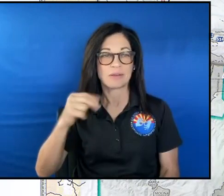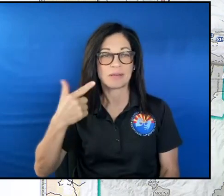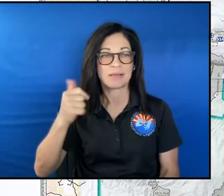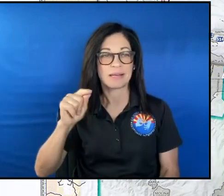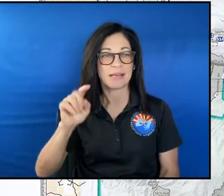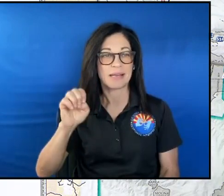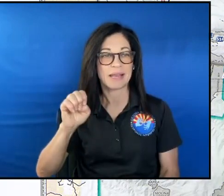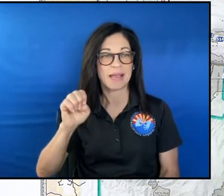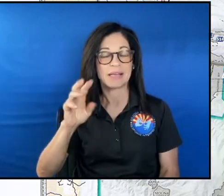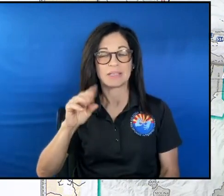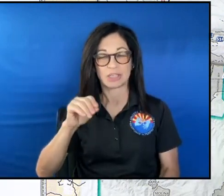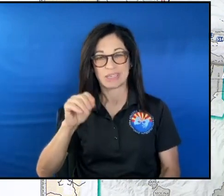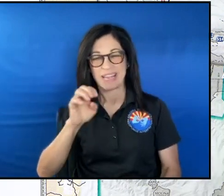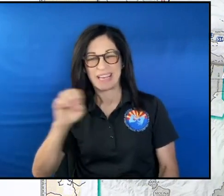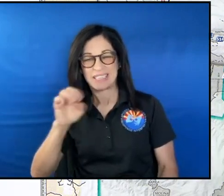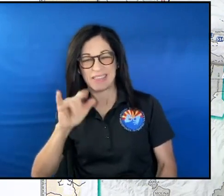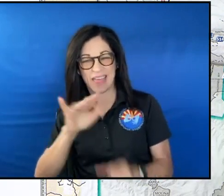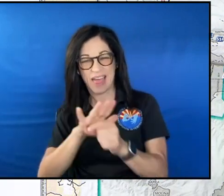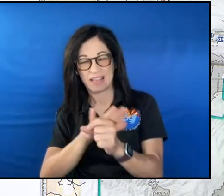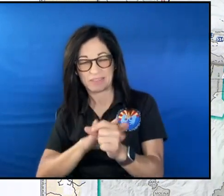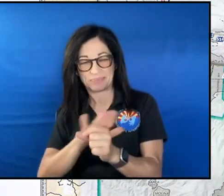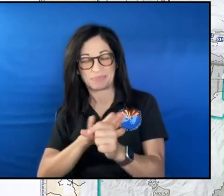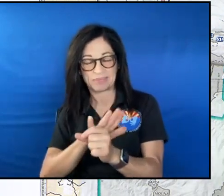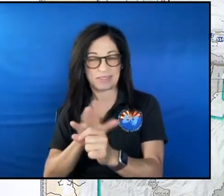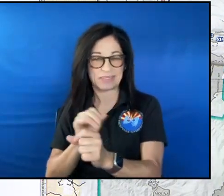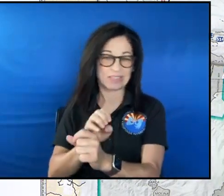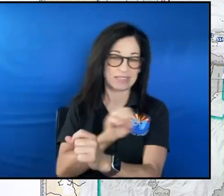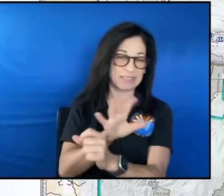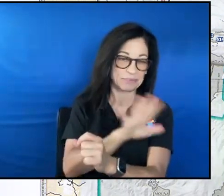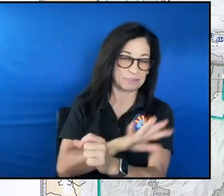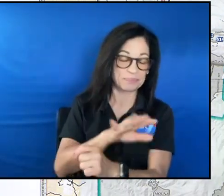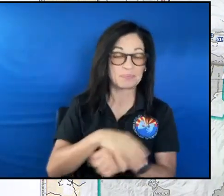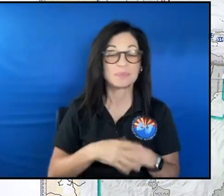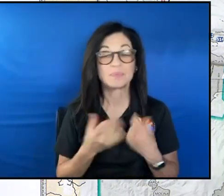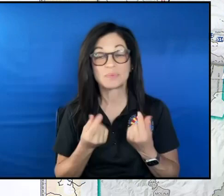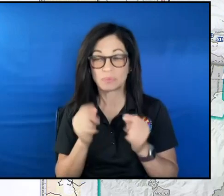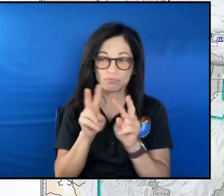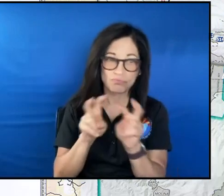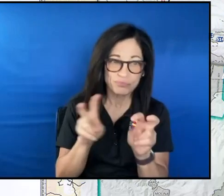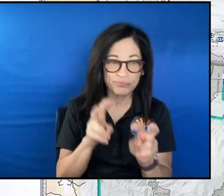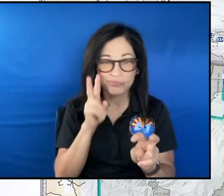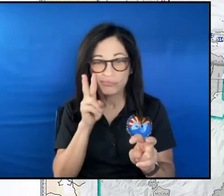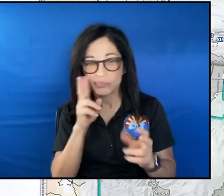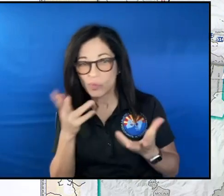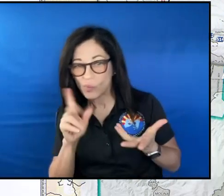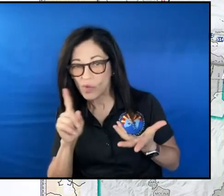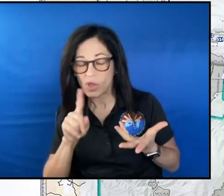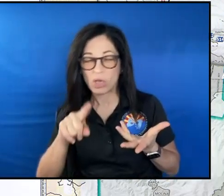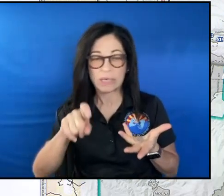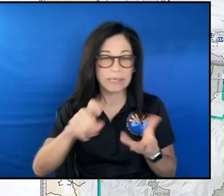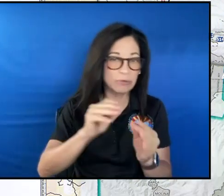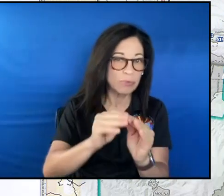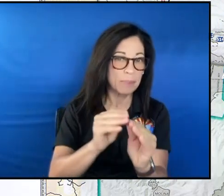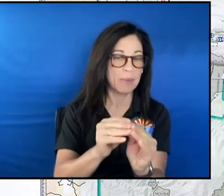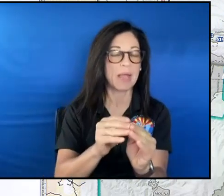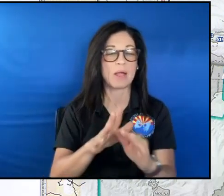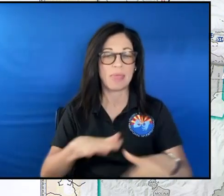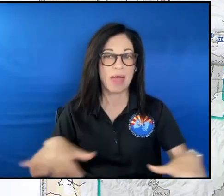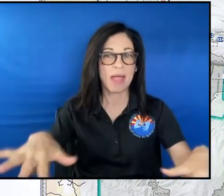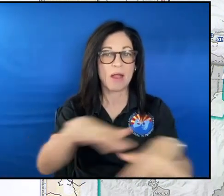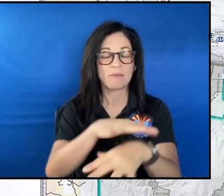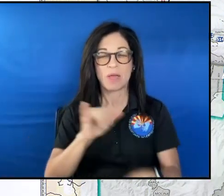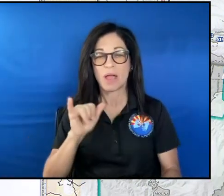east of Iron Gate, and then they've been assessing kind of what the needs are to repair the Iron Gate Road,